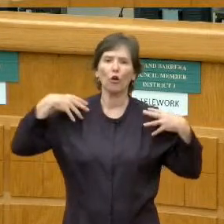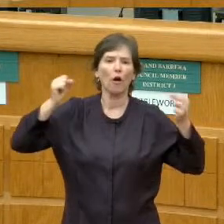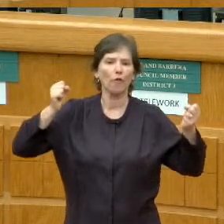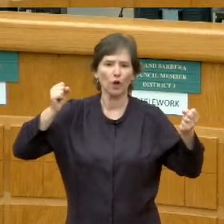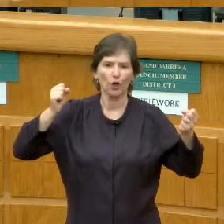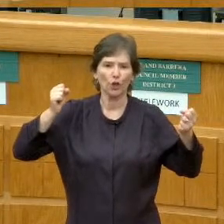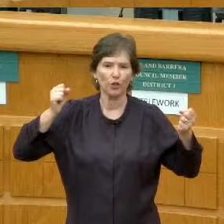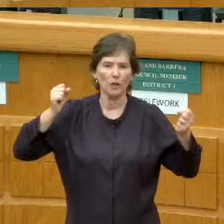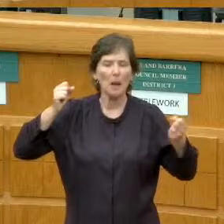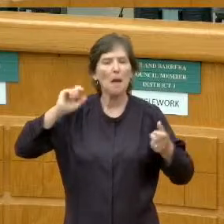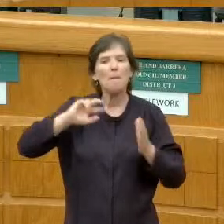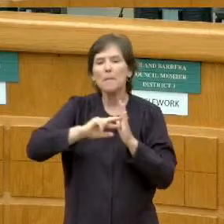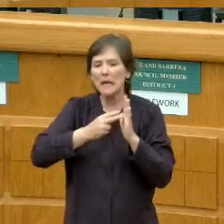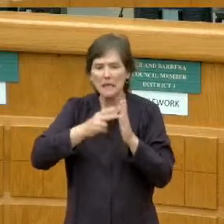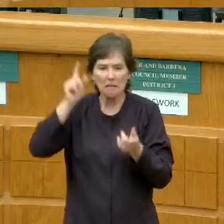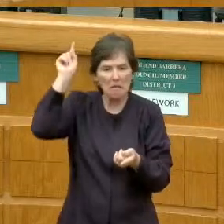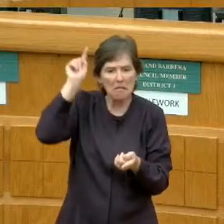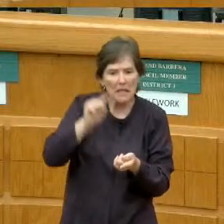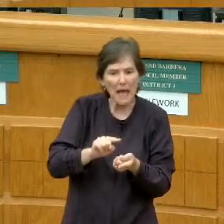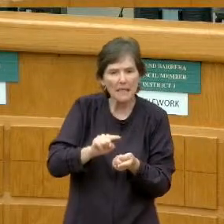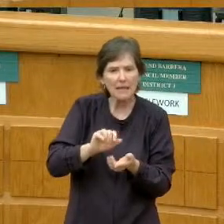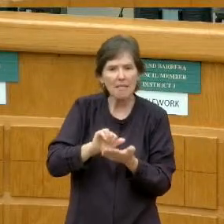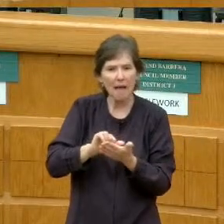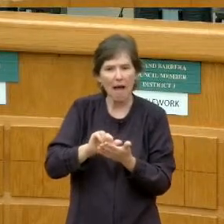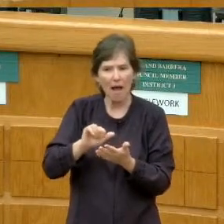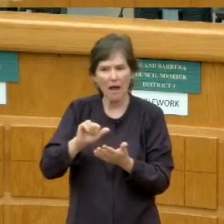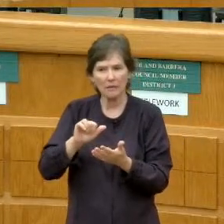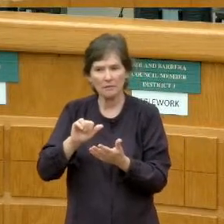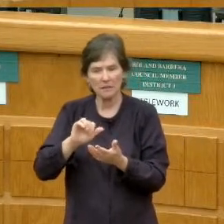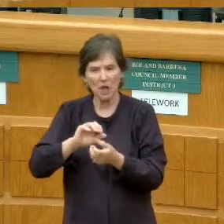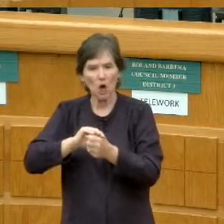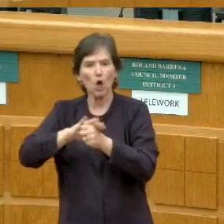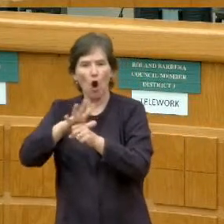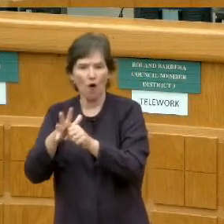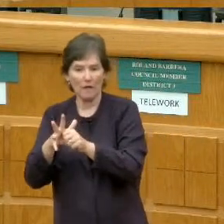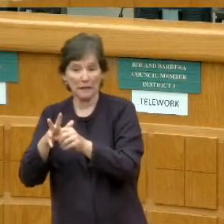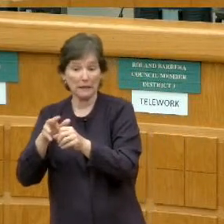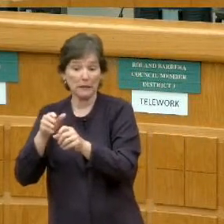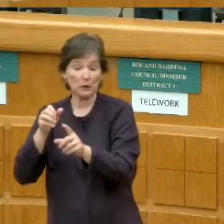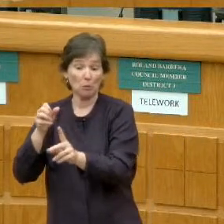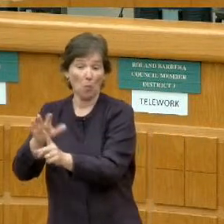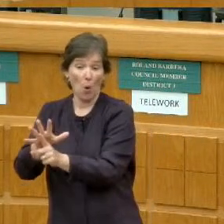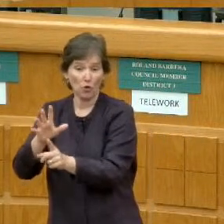COVID-19 and recovered, thereby lessening the heightened viral